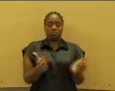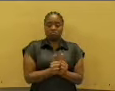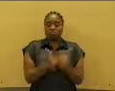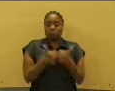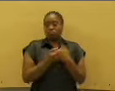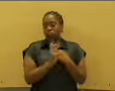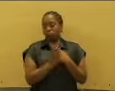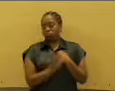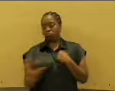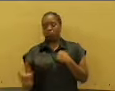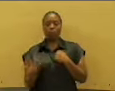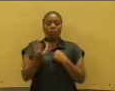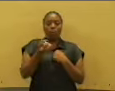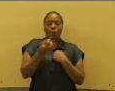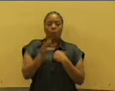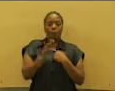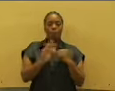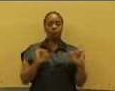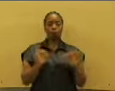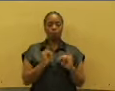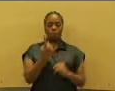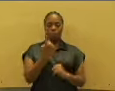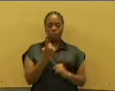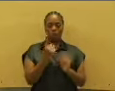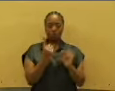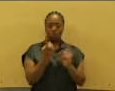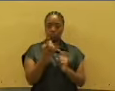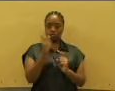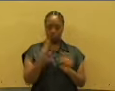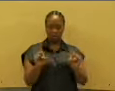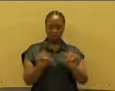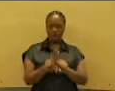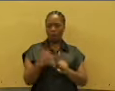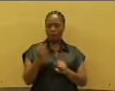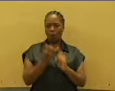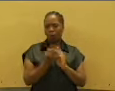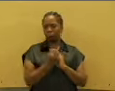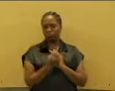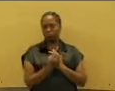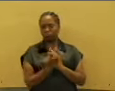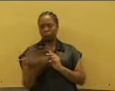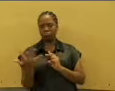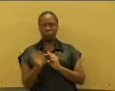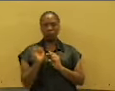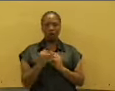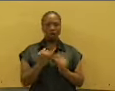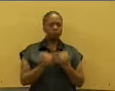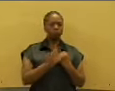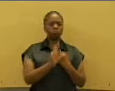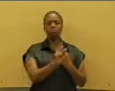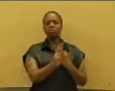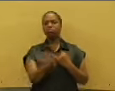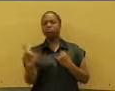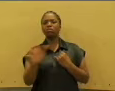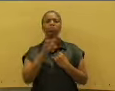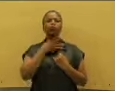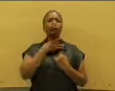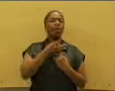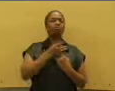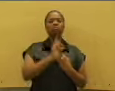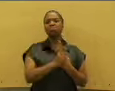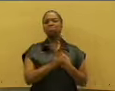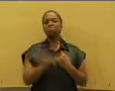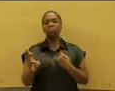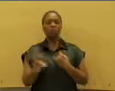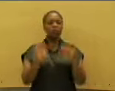in casual or long-term relationships and encounters. It's also hoping for them to have sexual lives and relationships that are recognized